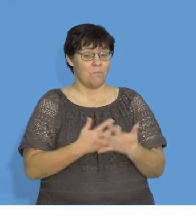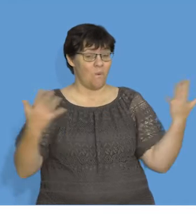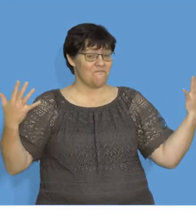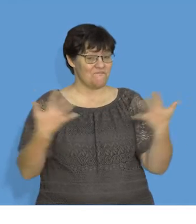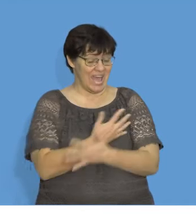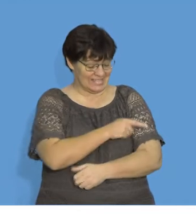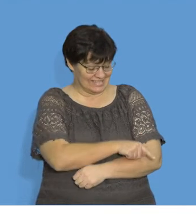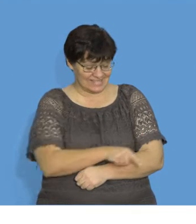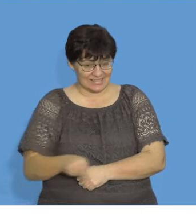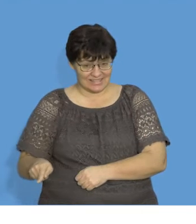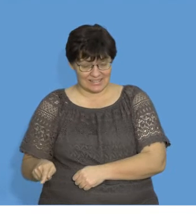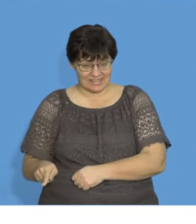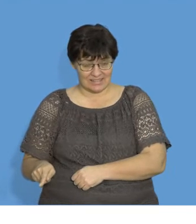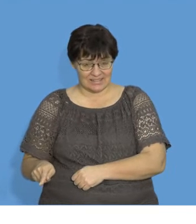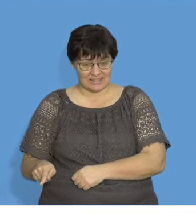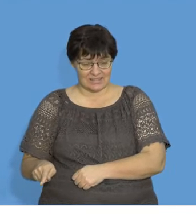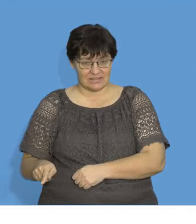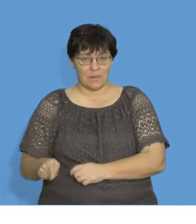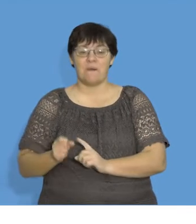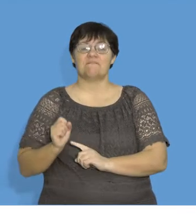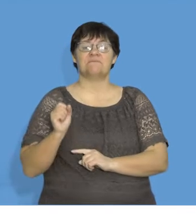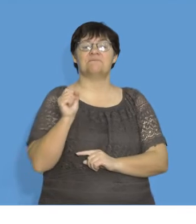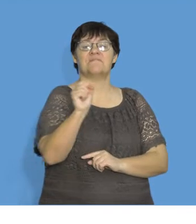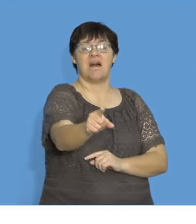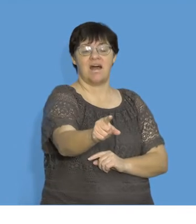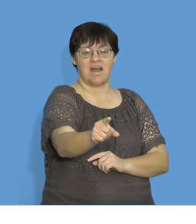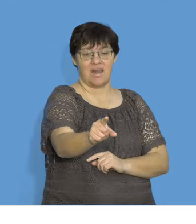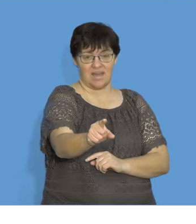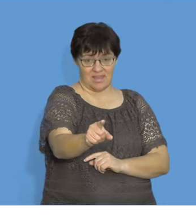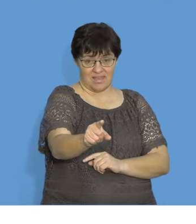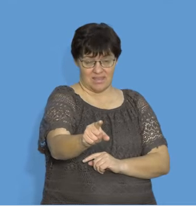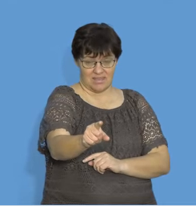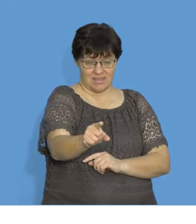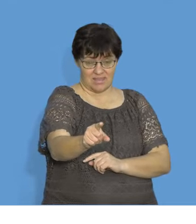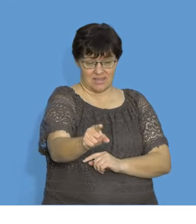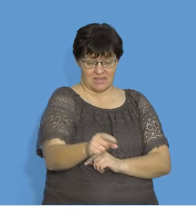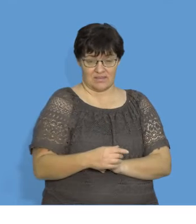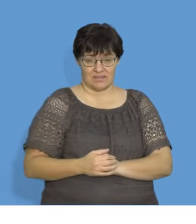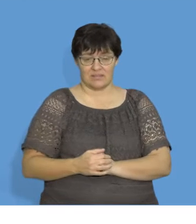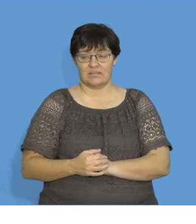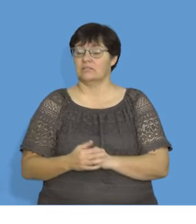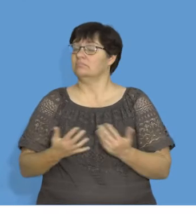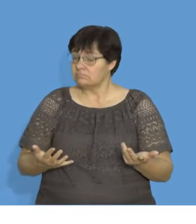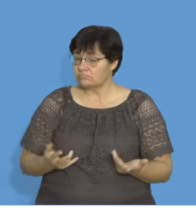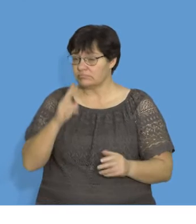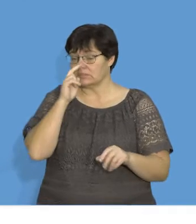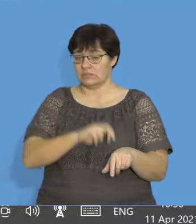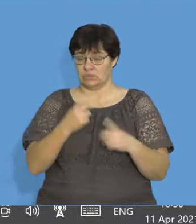faster it was going, the further it traveled. Okay. So